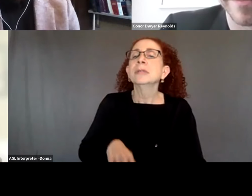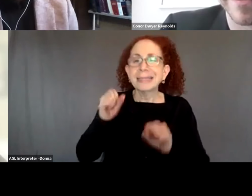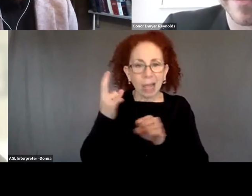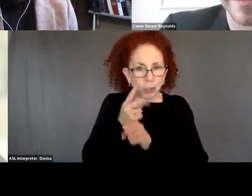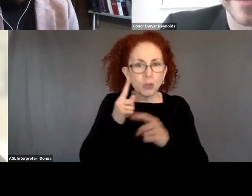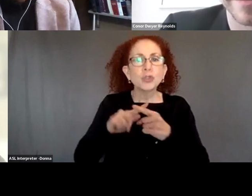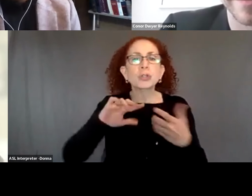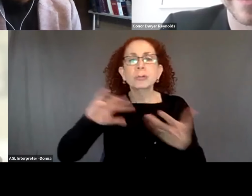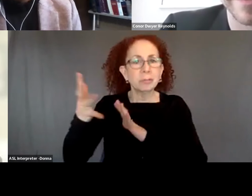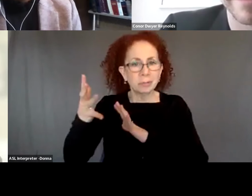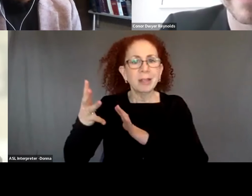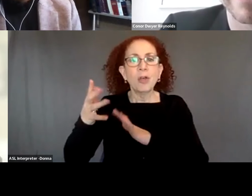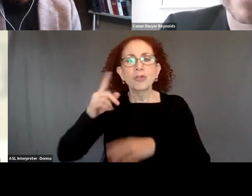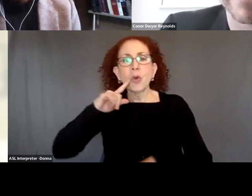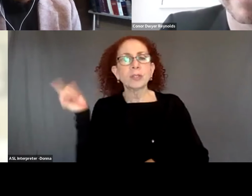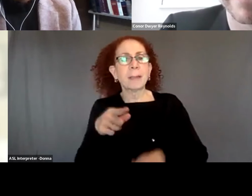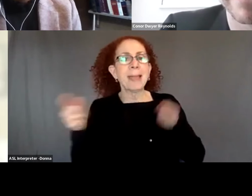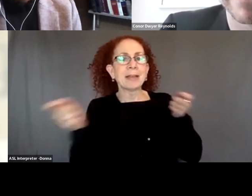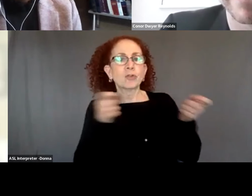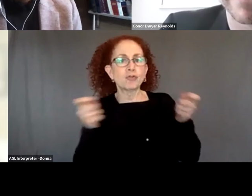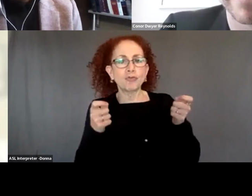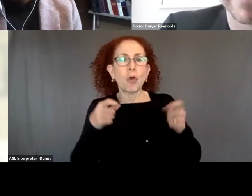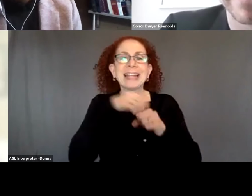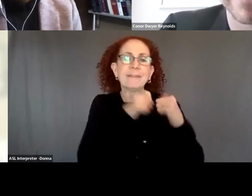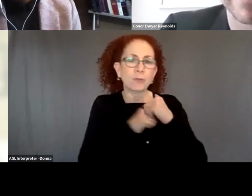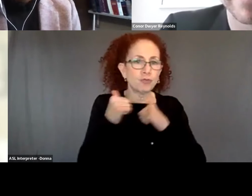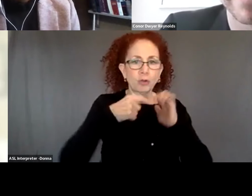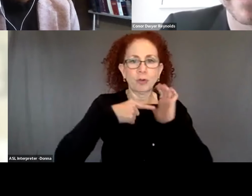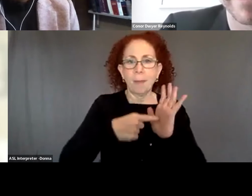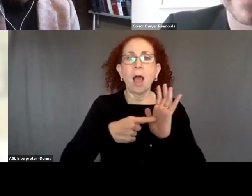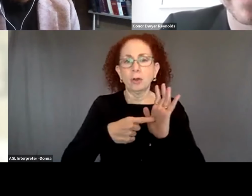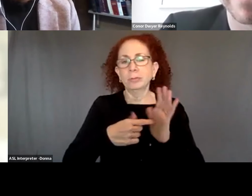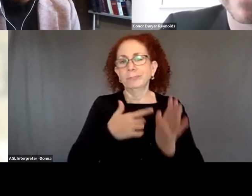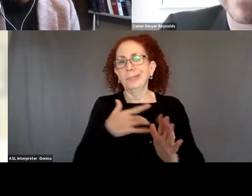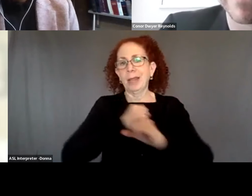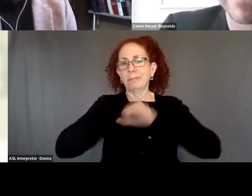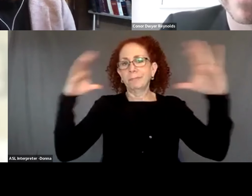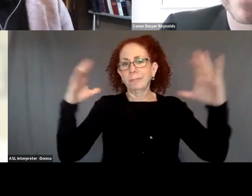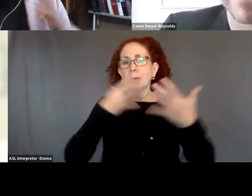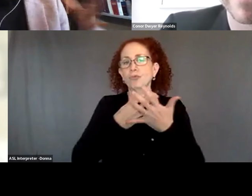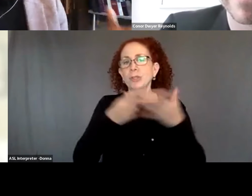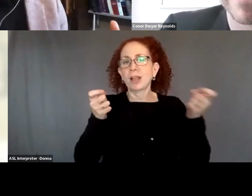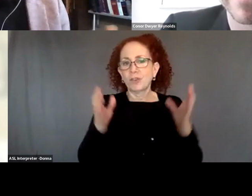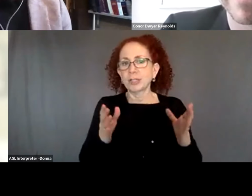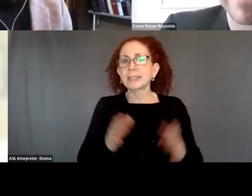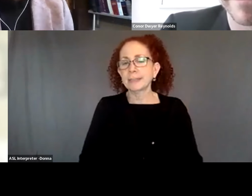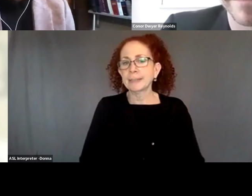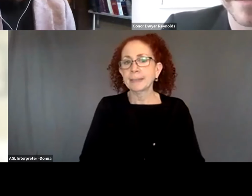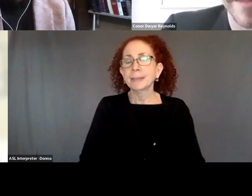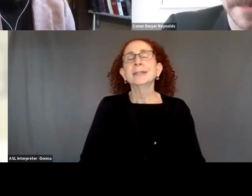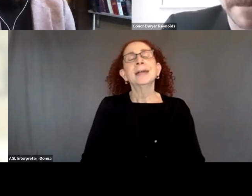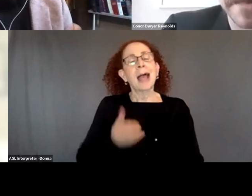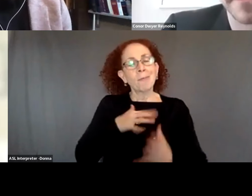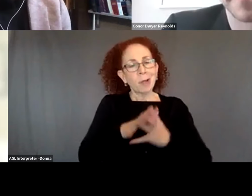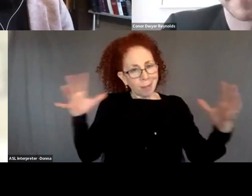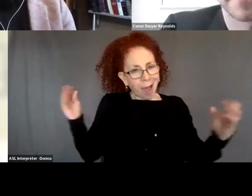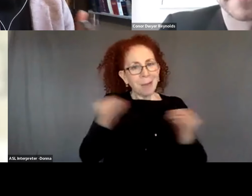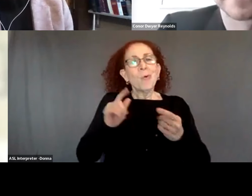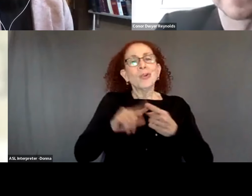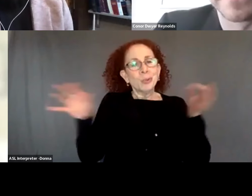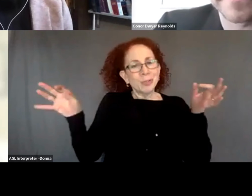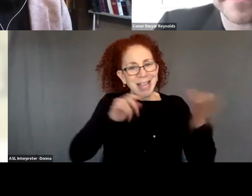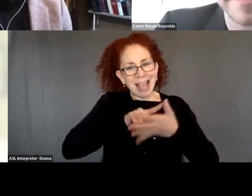these command and control infrastructures and models that characterize prison governance. So there's a lot more to say, to think